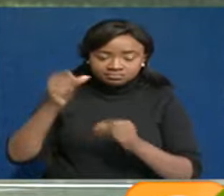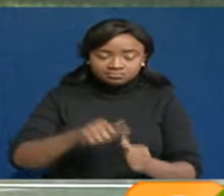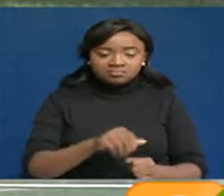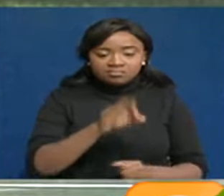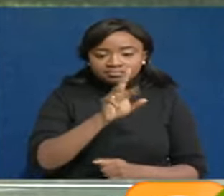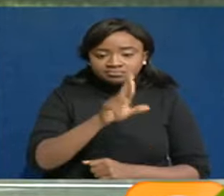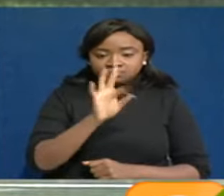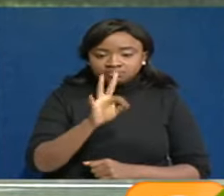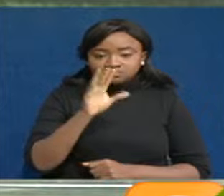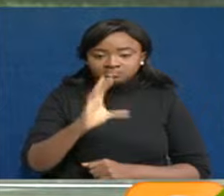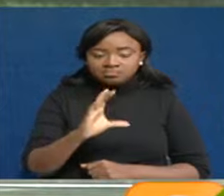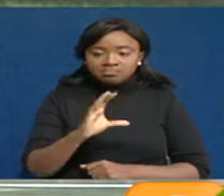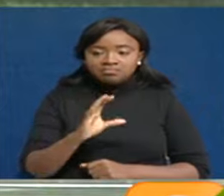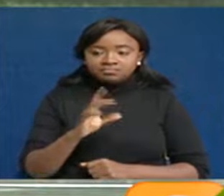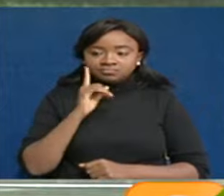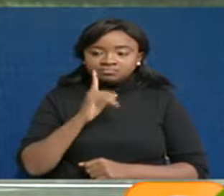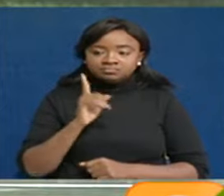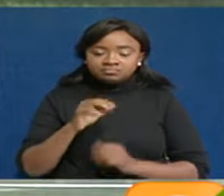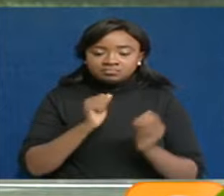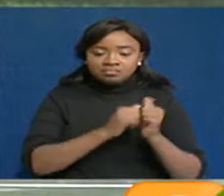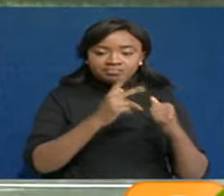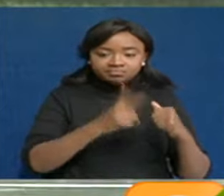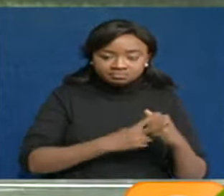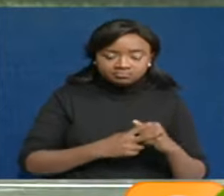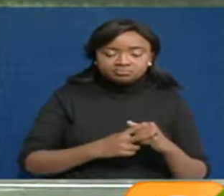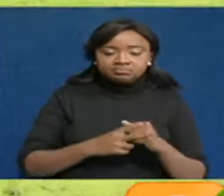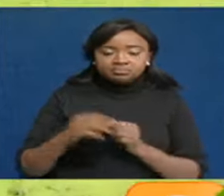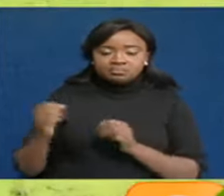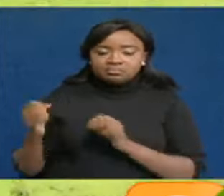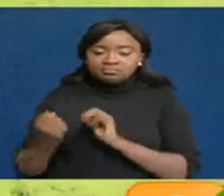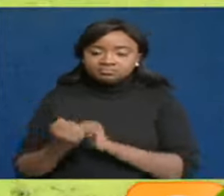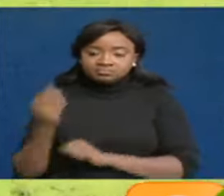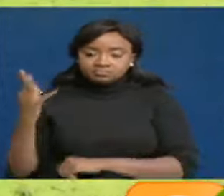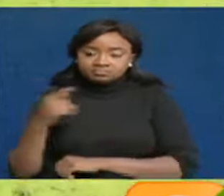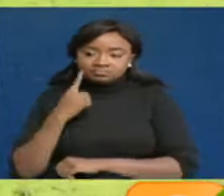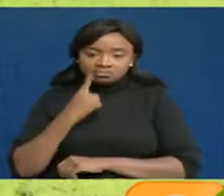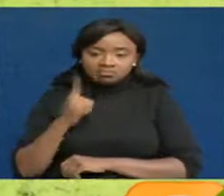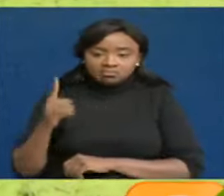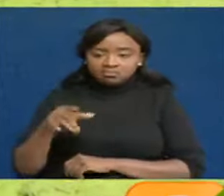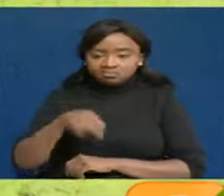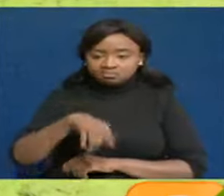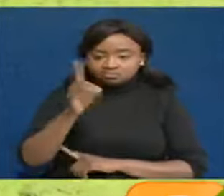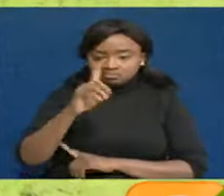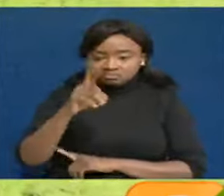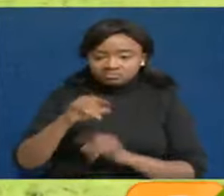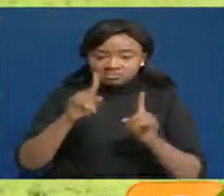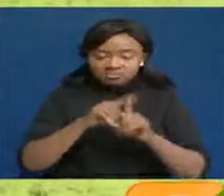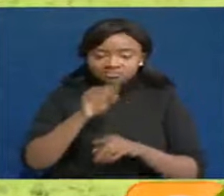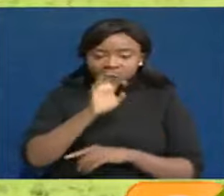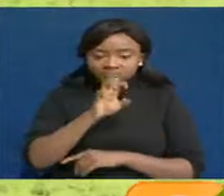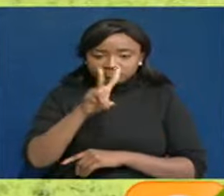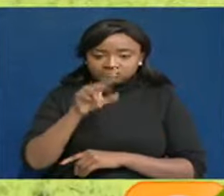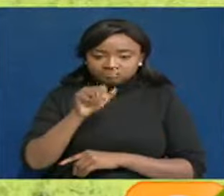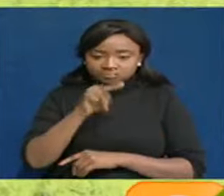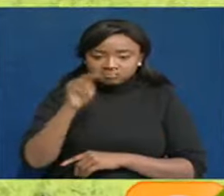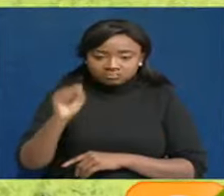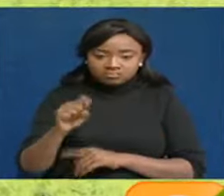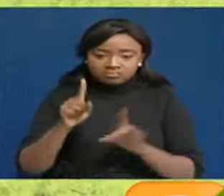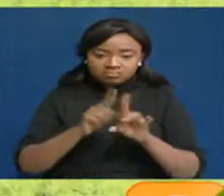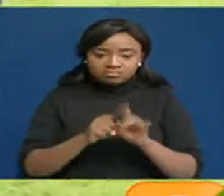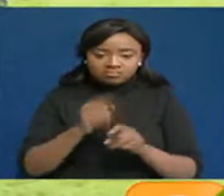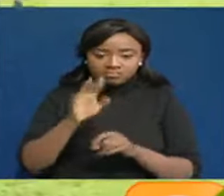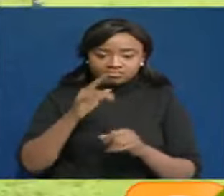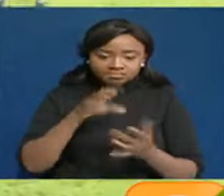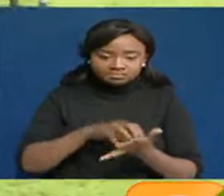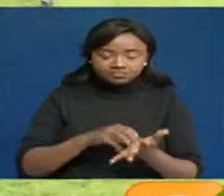RFC 17-13 at the RFUA grounds in Nairobi. Evans Omondi and Gilbert Odhiambo scored the Zetech tries